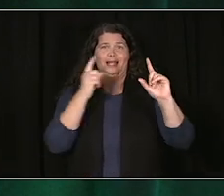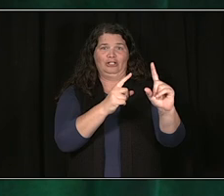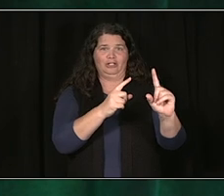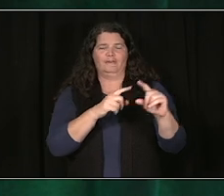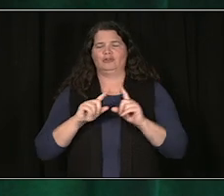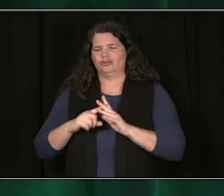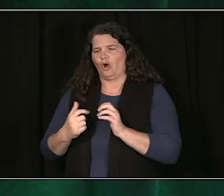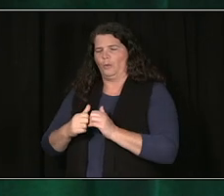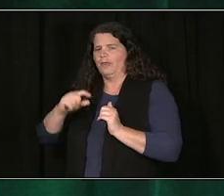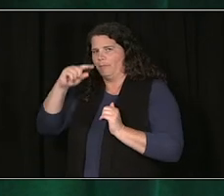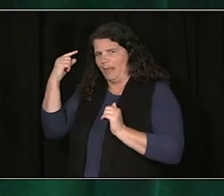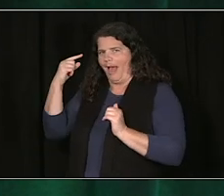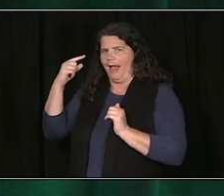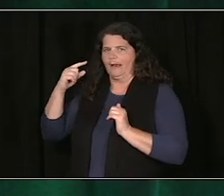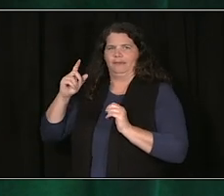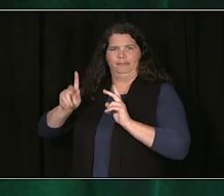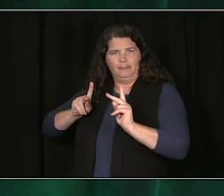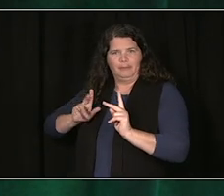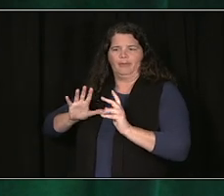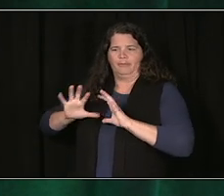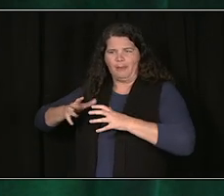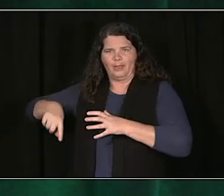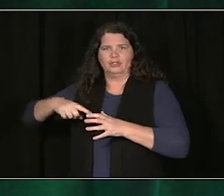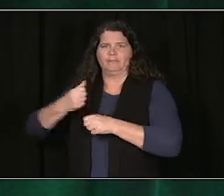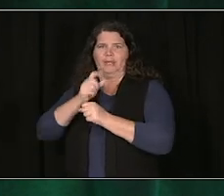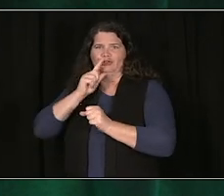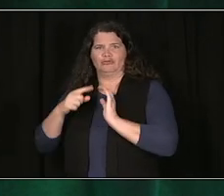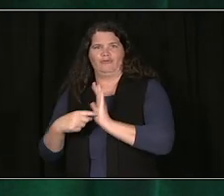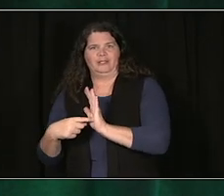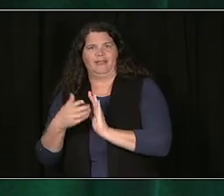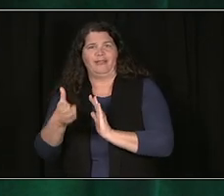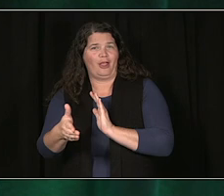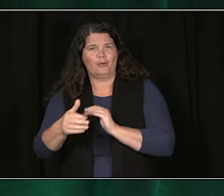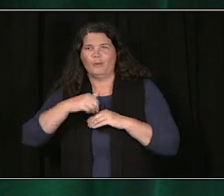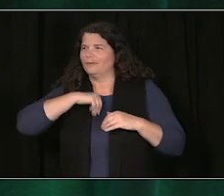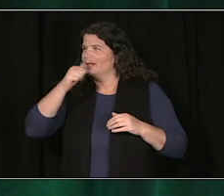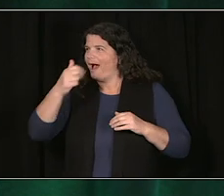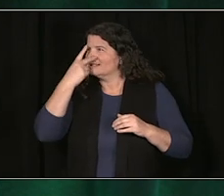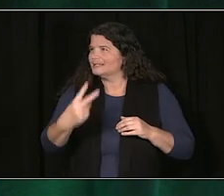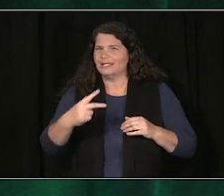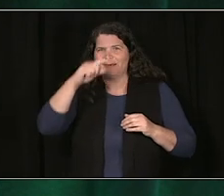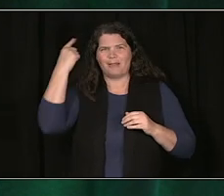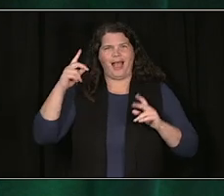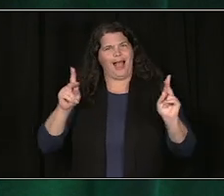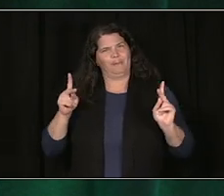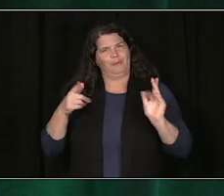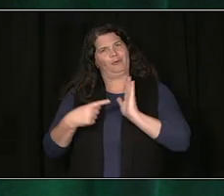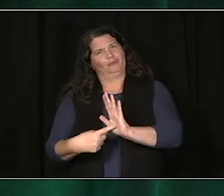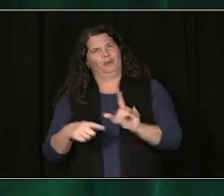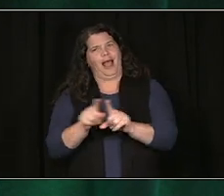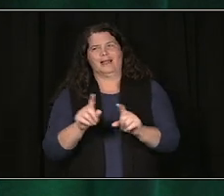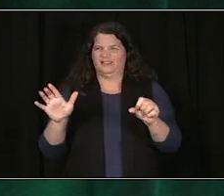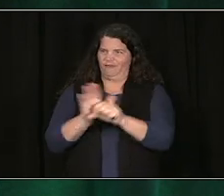people and Black populations and really not seeing Black people portrayed as their full selves